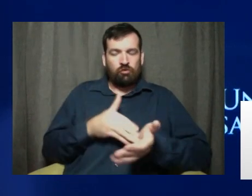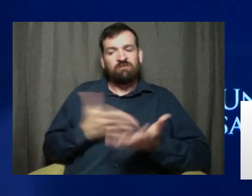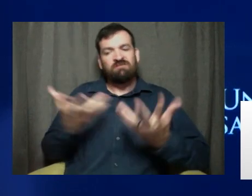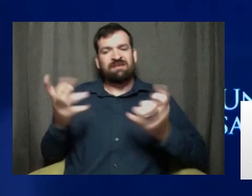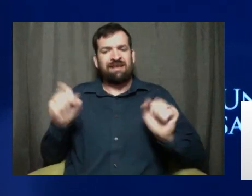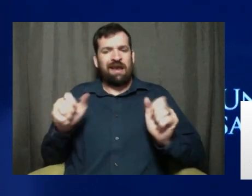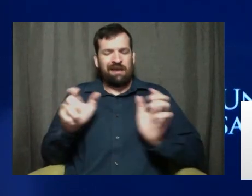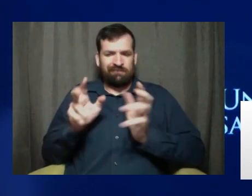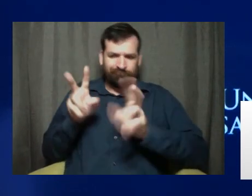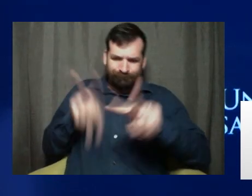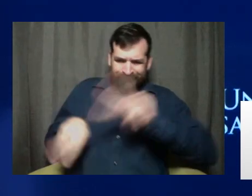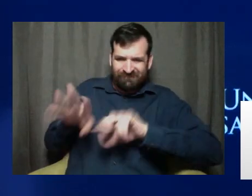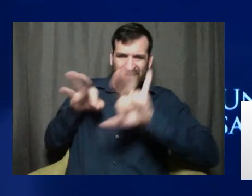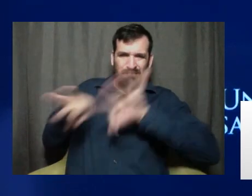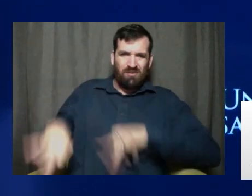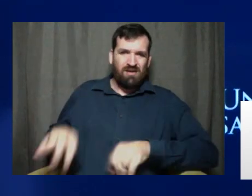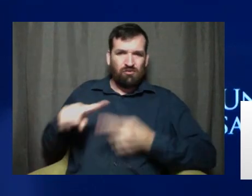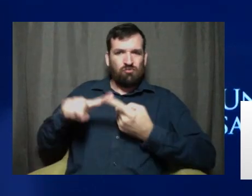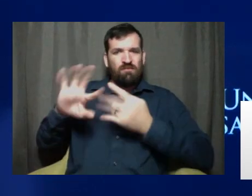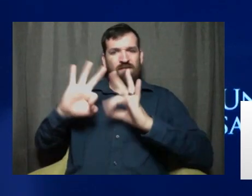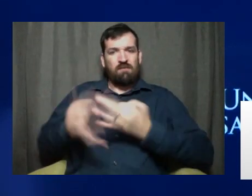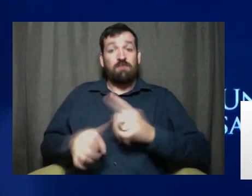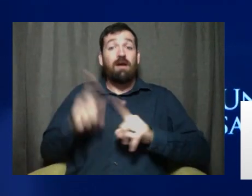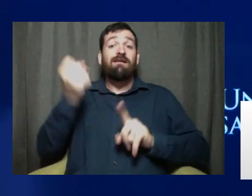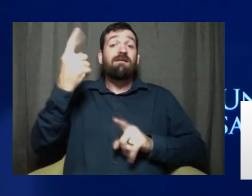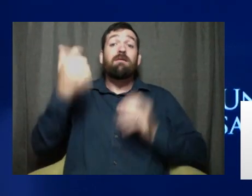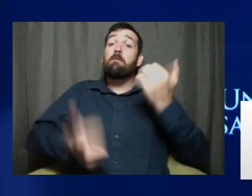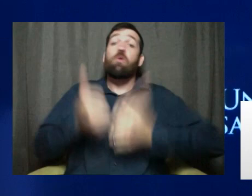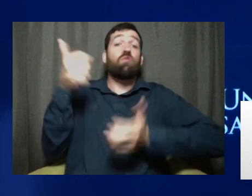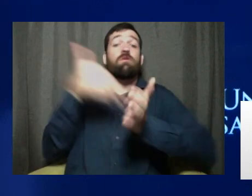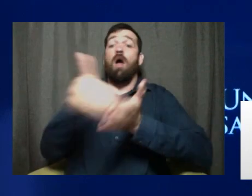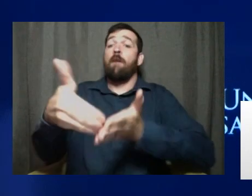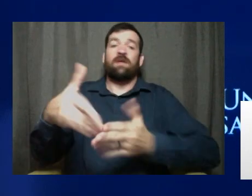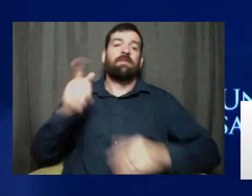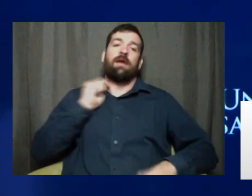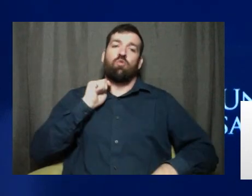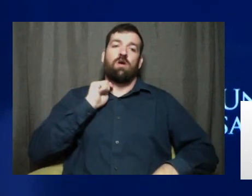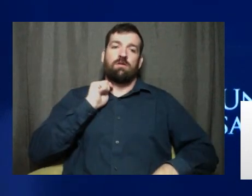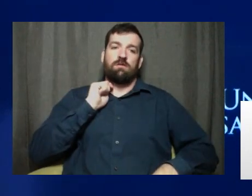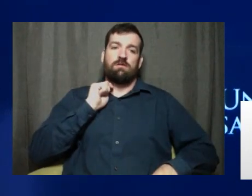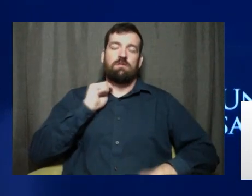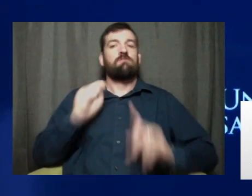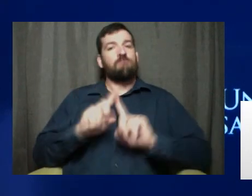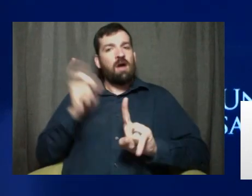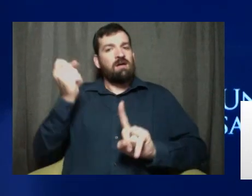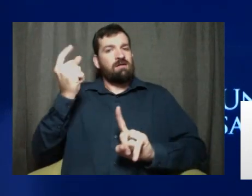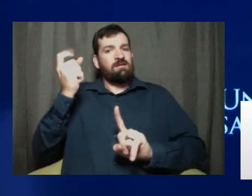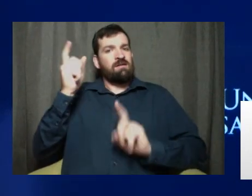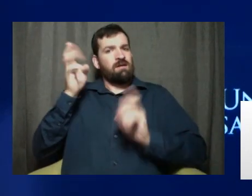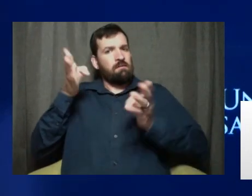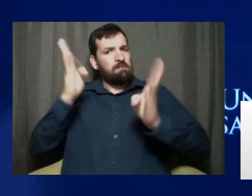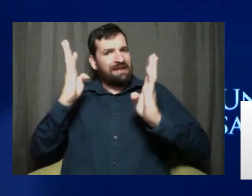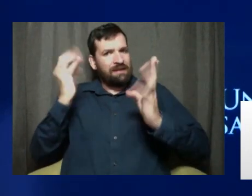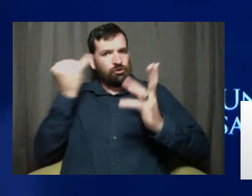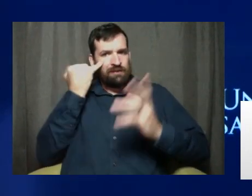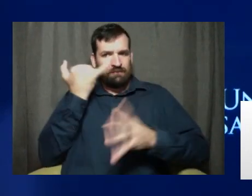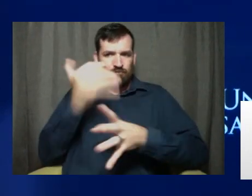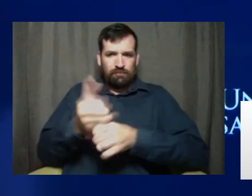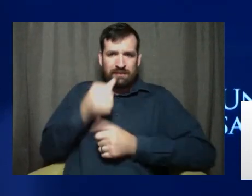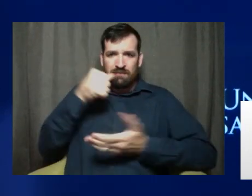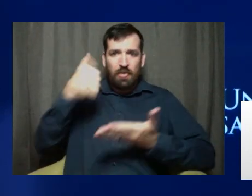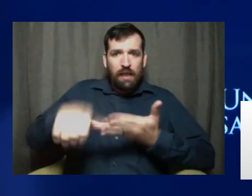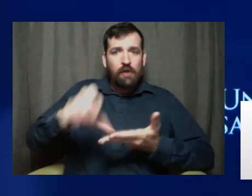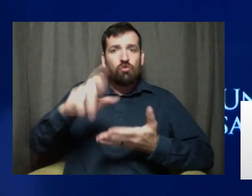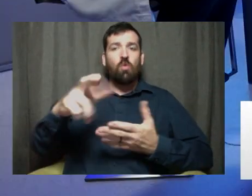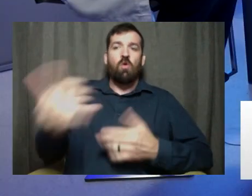would tell you, the thyroid is the most common, but you need to always pay attention to if you get a letter or you get a phone call from your pediatrician, we